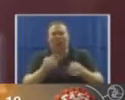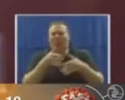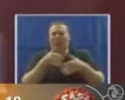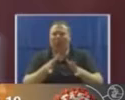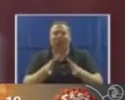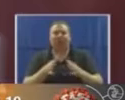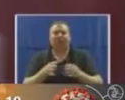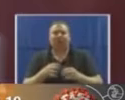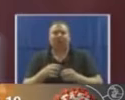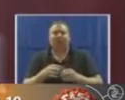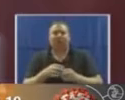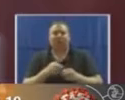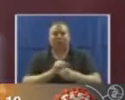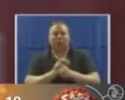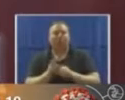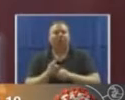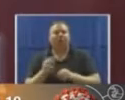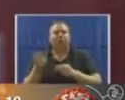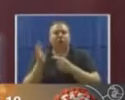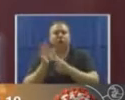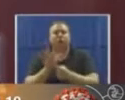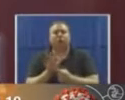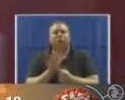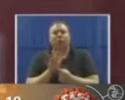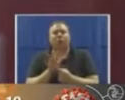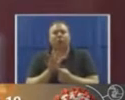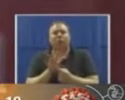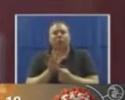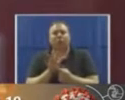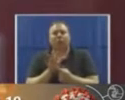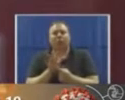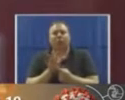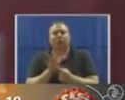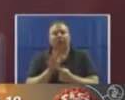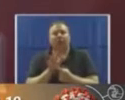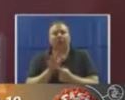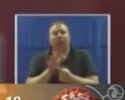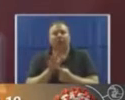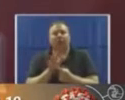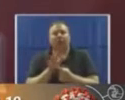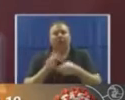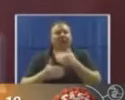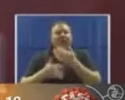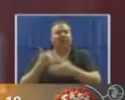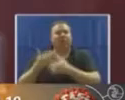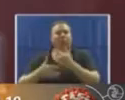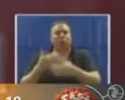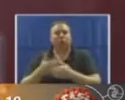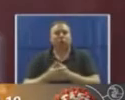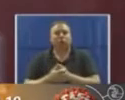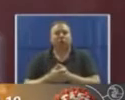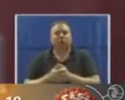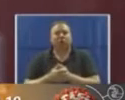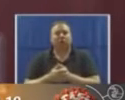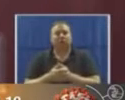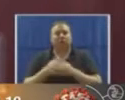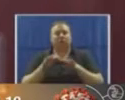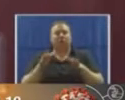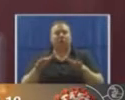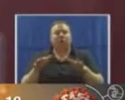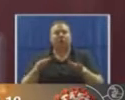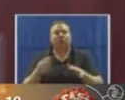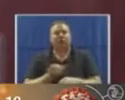present SARS-CoV-2 infections as there has been an evolution of widespread population